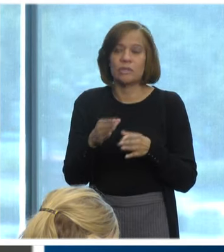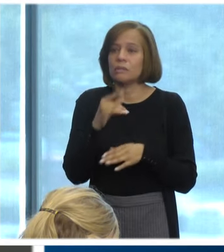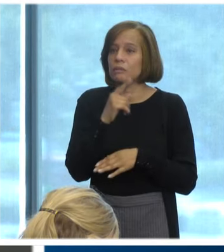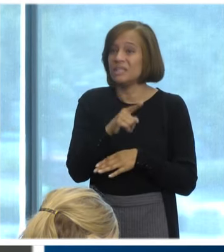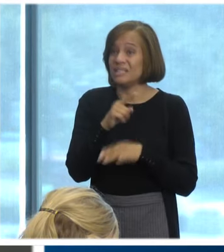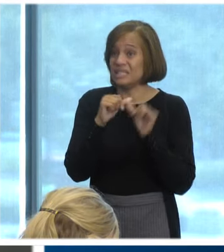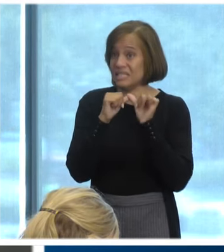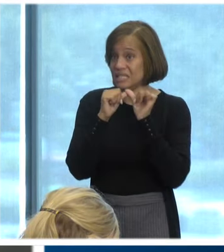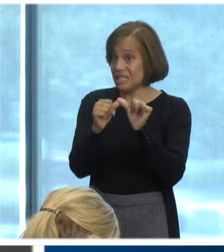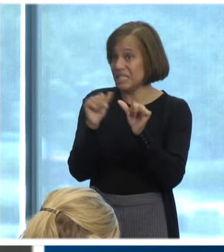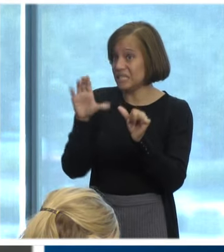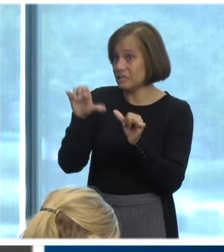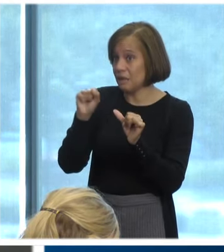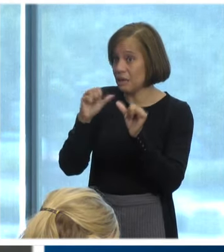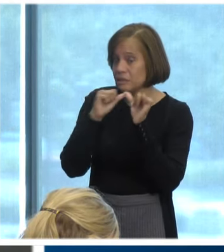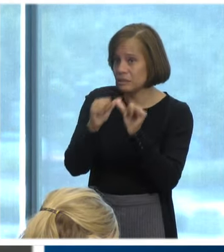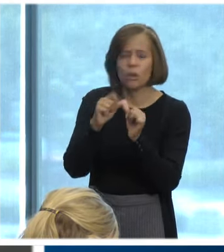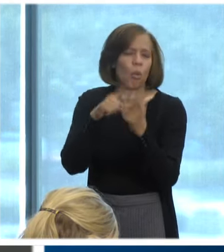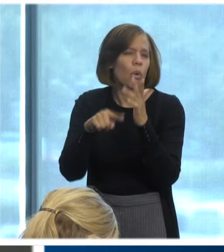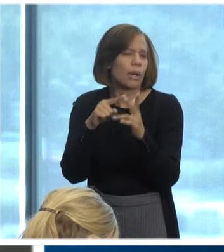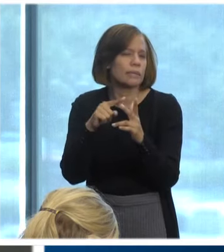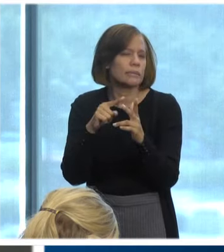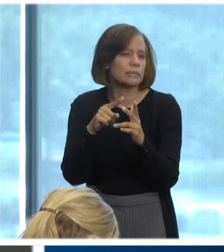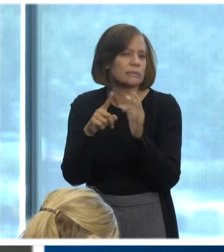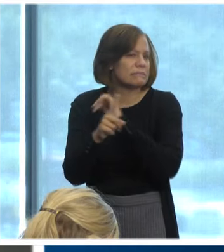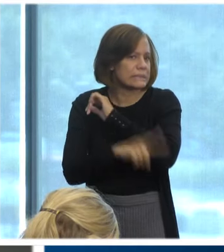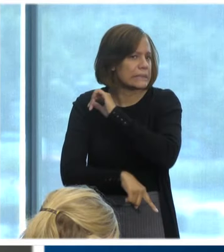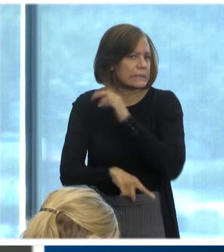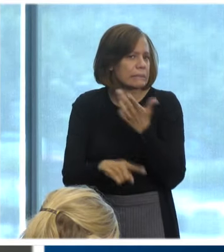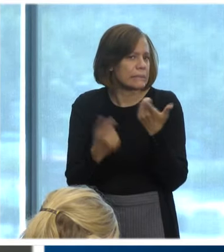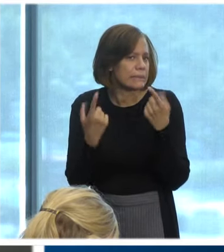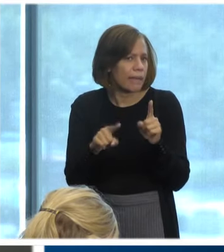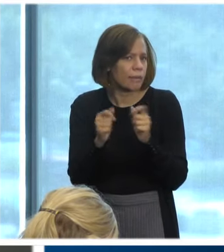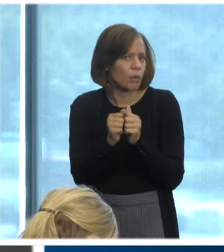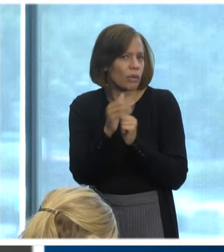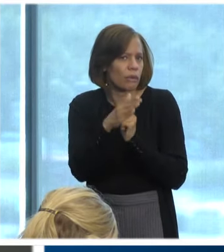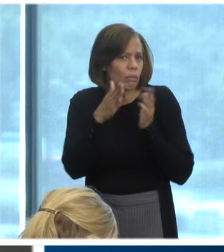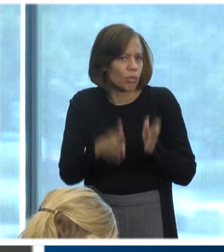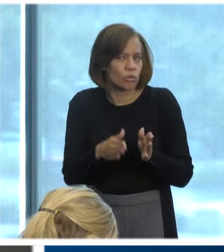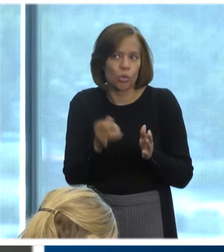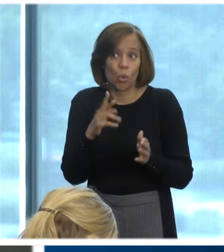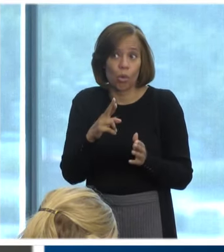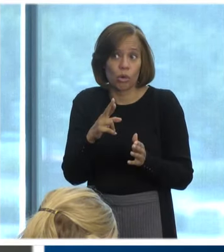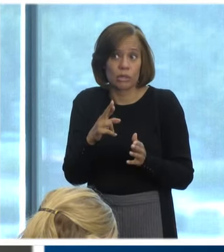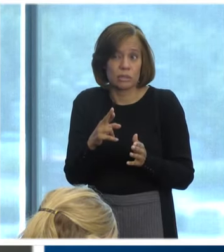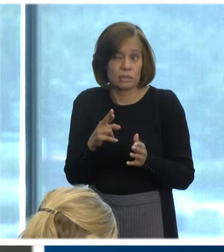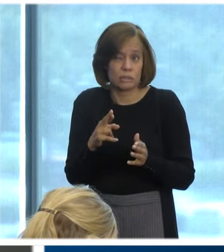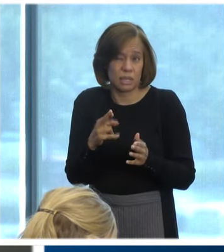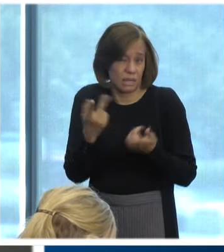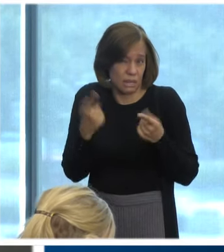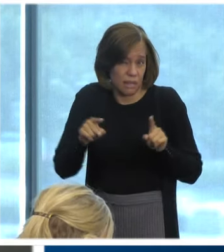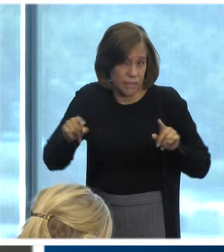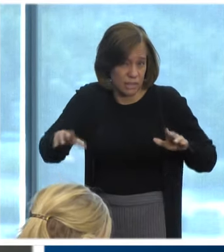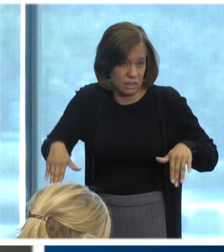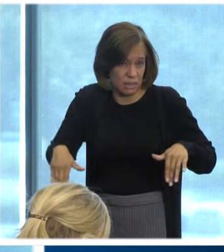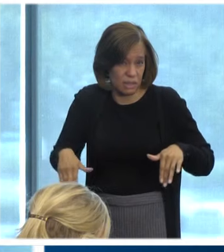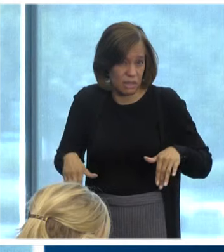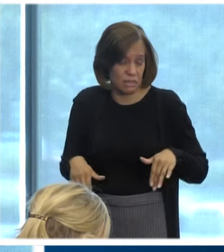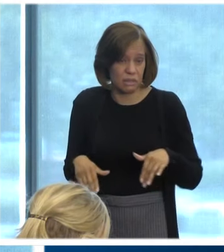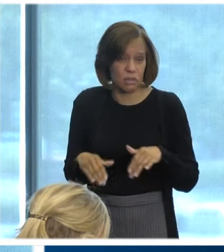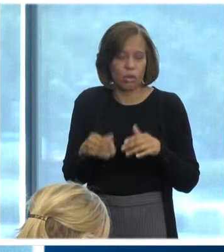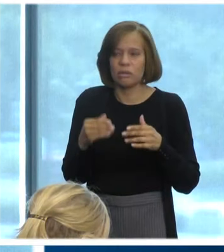sustained, what sort of discipline is that officer facing, and has that been handed down to the I'll let the chief or the